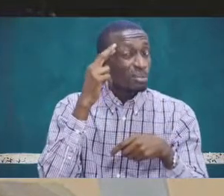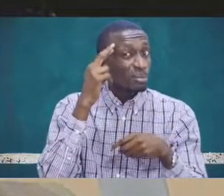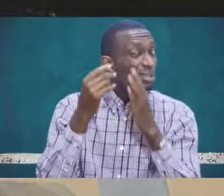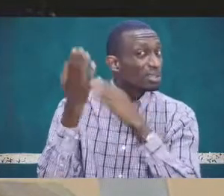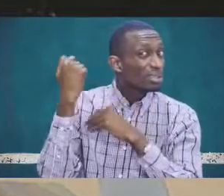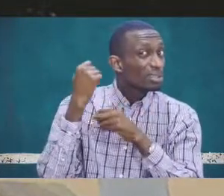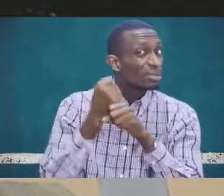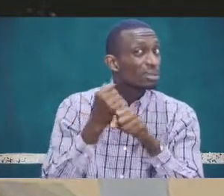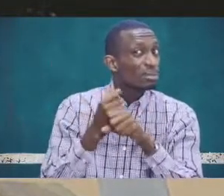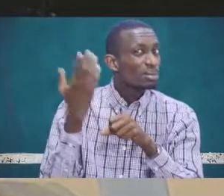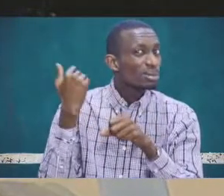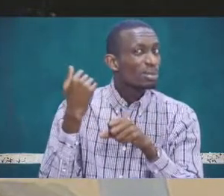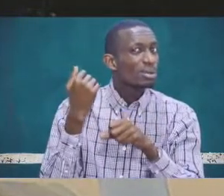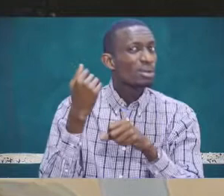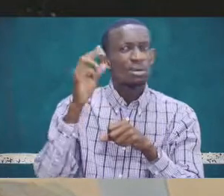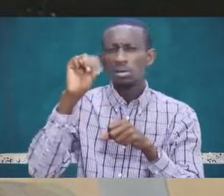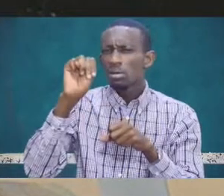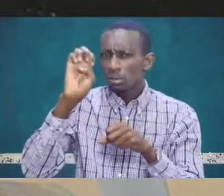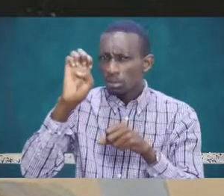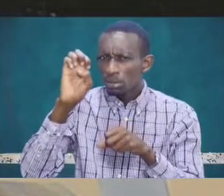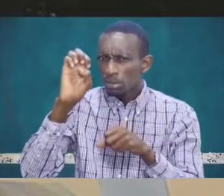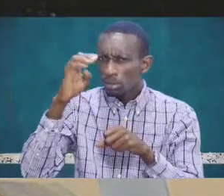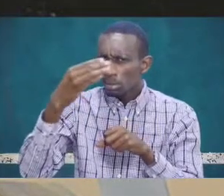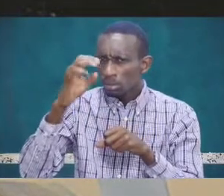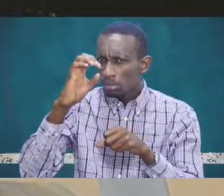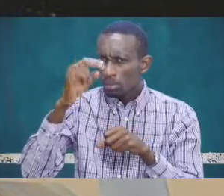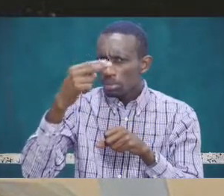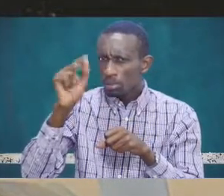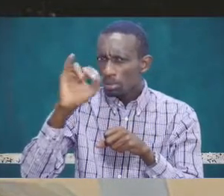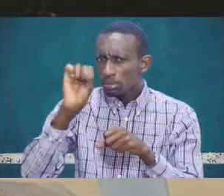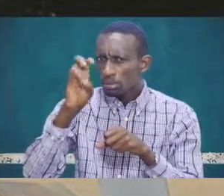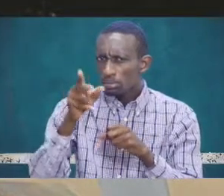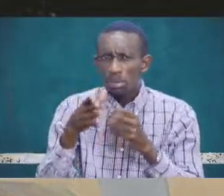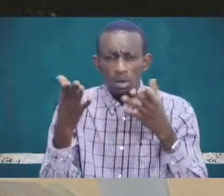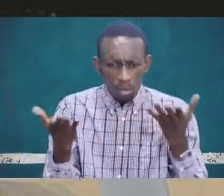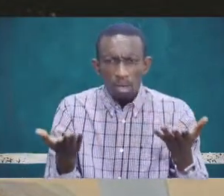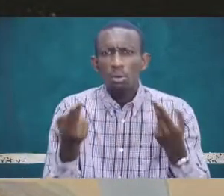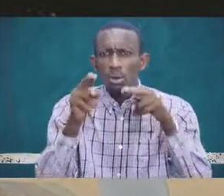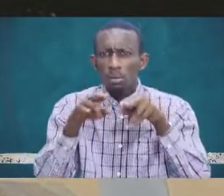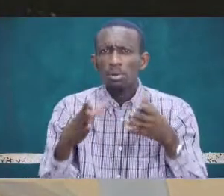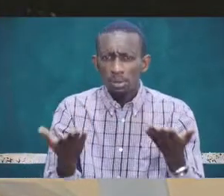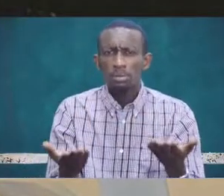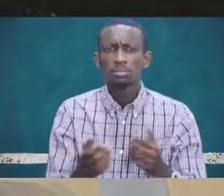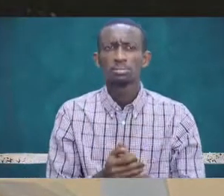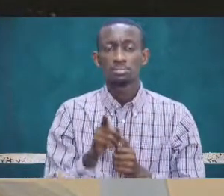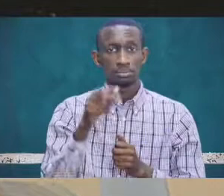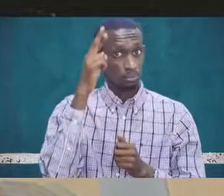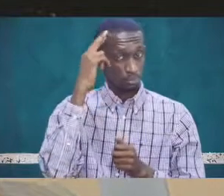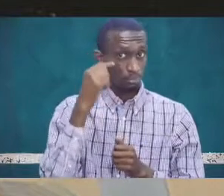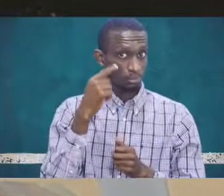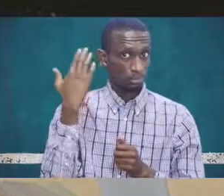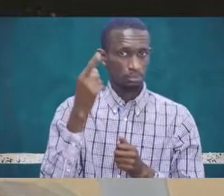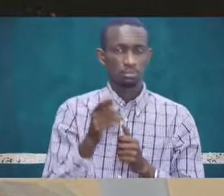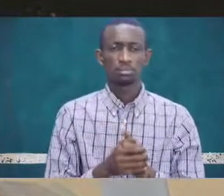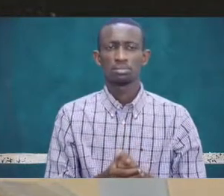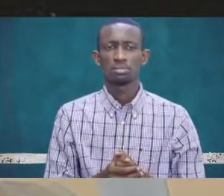did even their mechanisms. How do they occur or take place? So if you look at this one, this is number